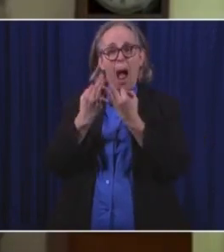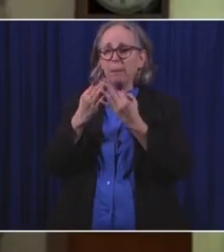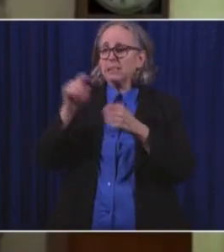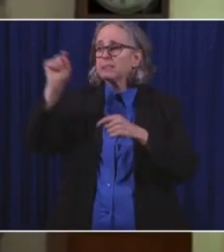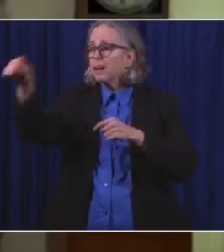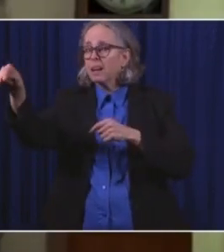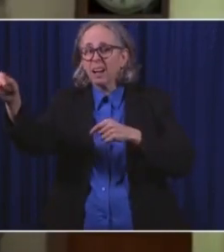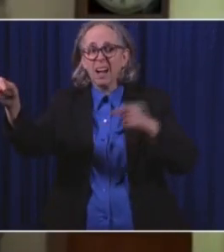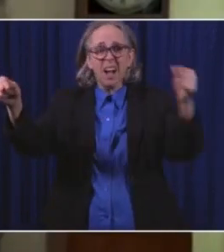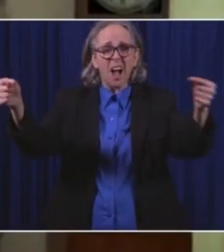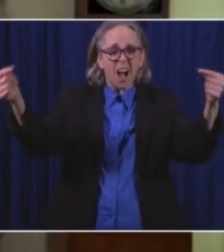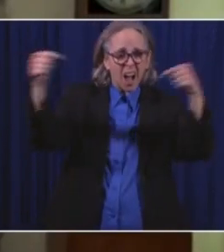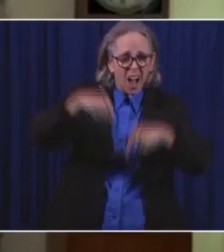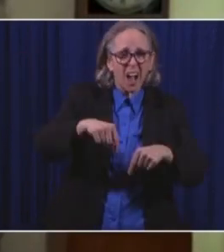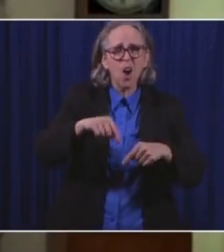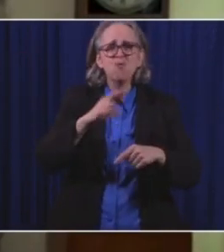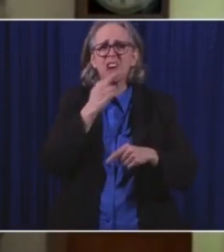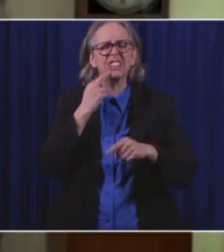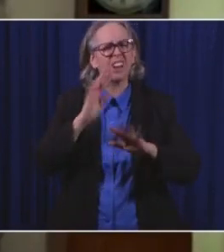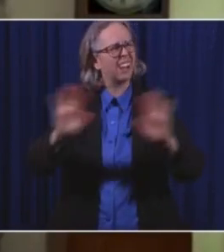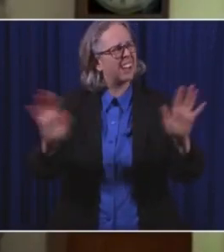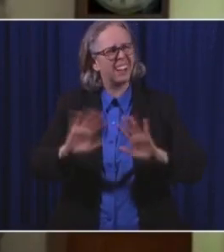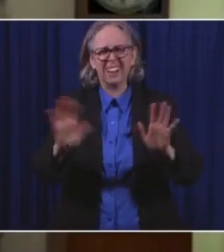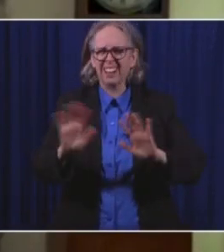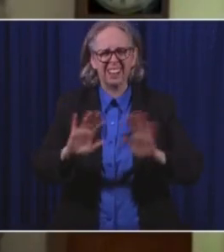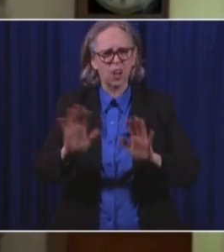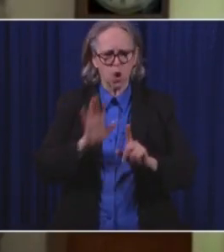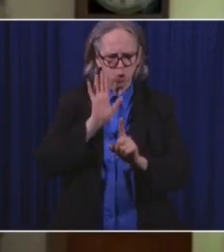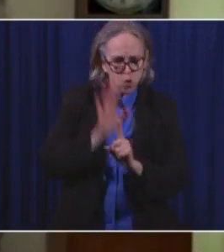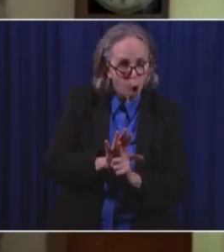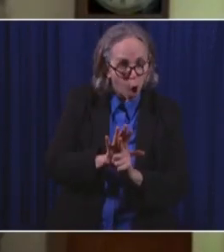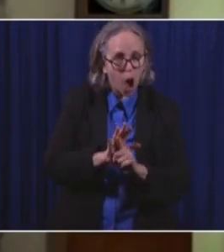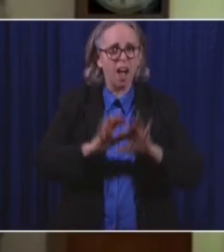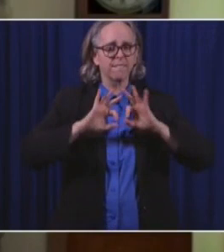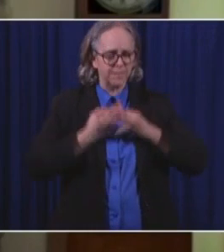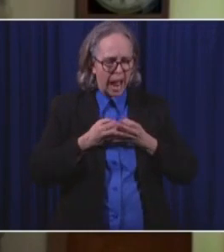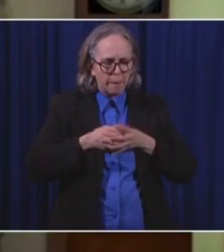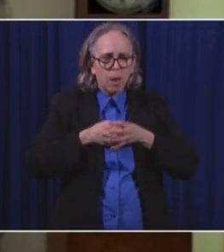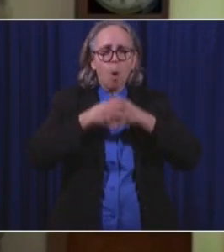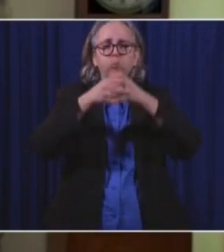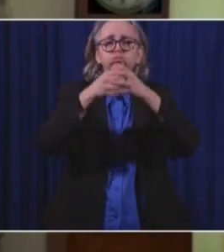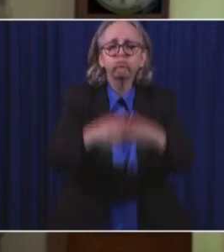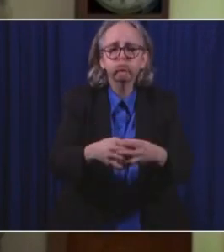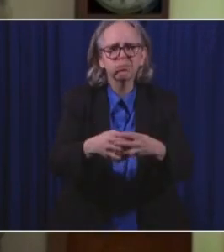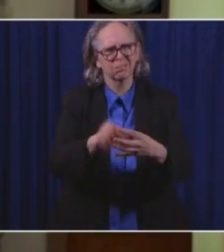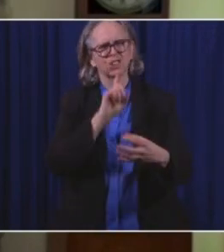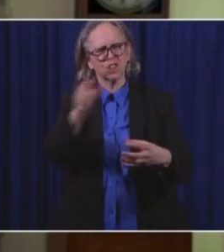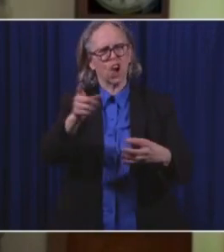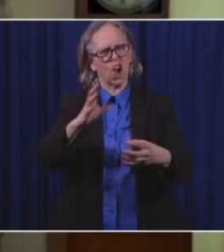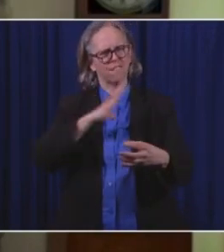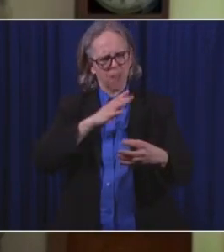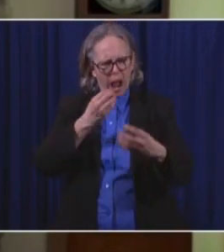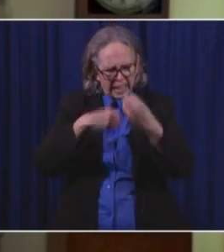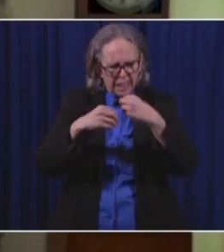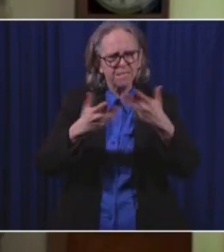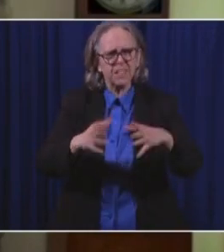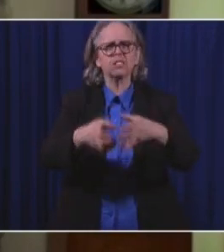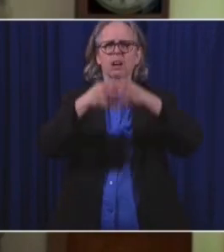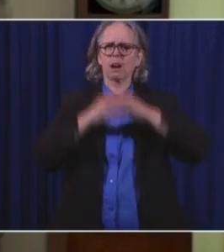restaurant. But it is consistent with sitting at a table with people from your family, people who live in your household.